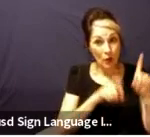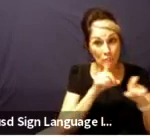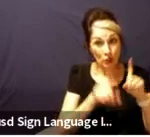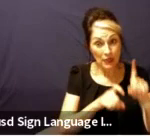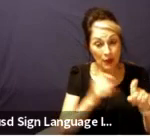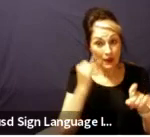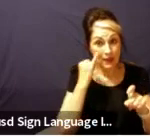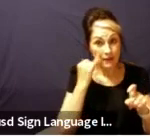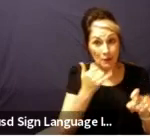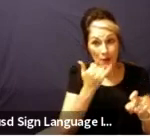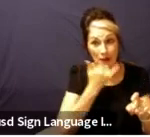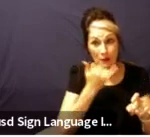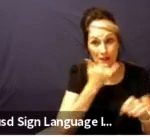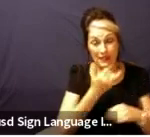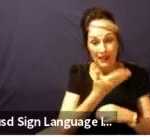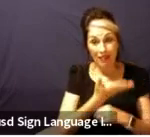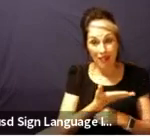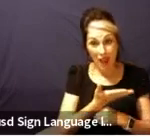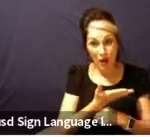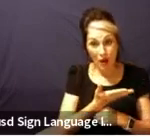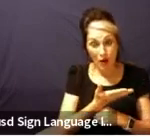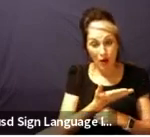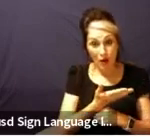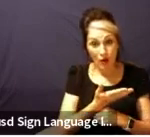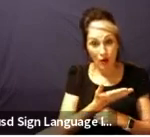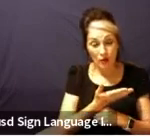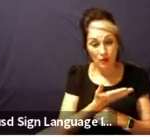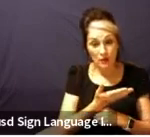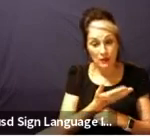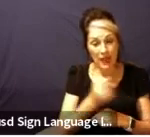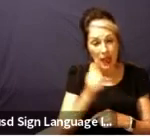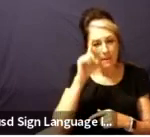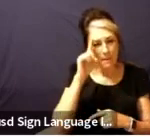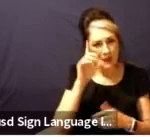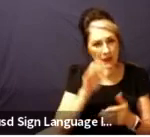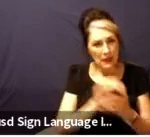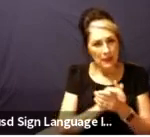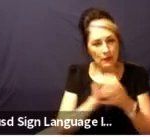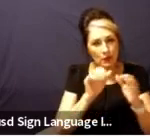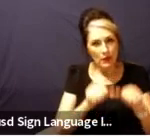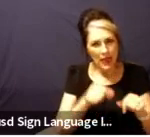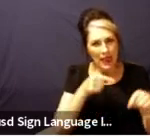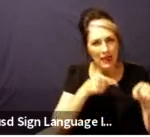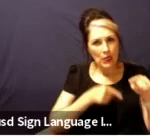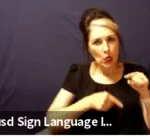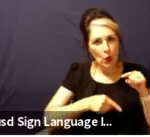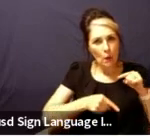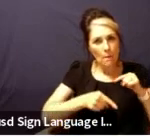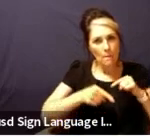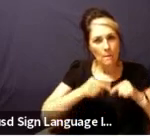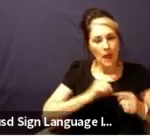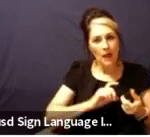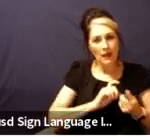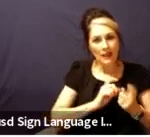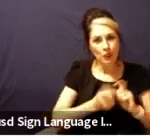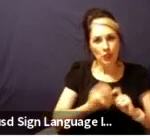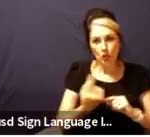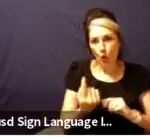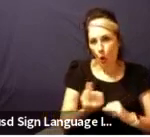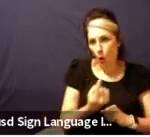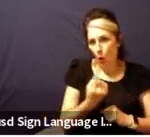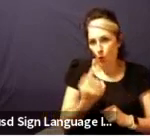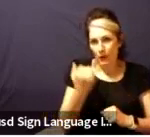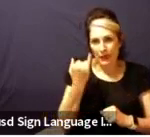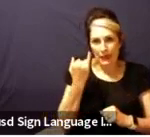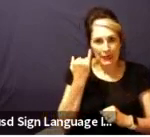if you made a mistake there, I believe you can go back and change only if,